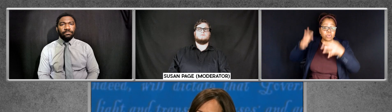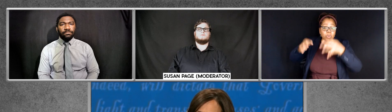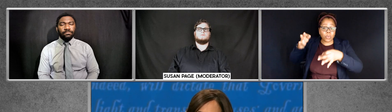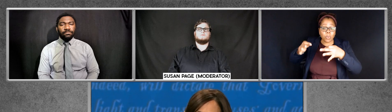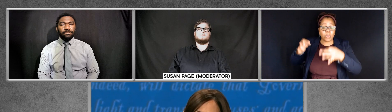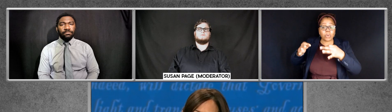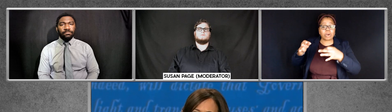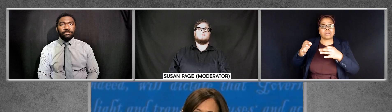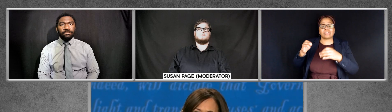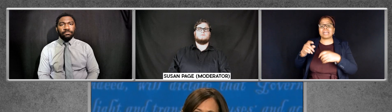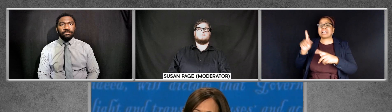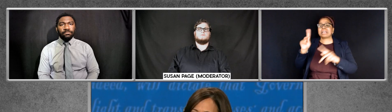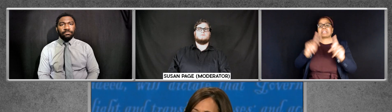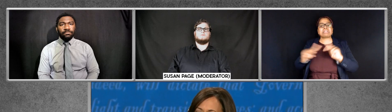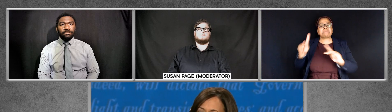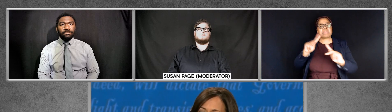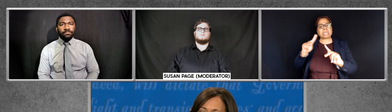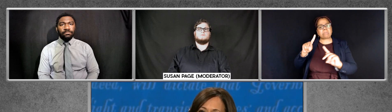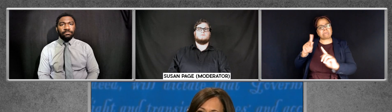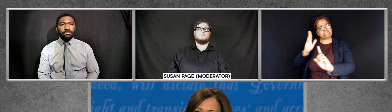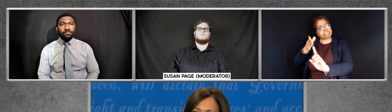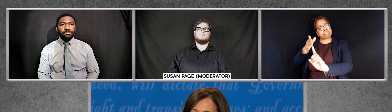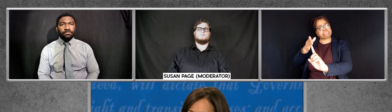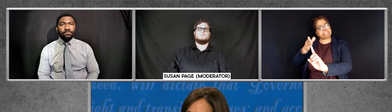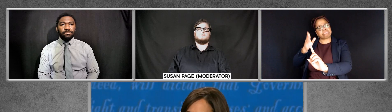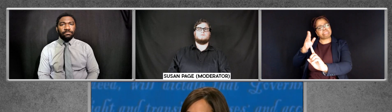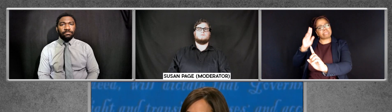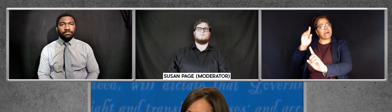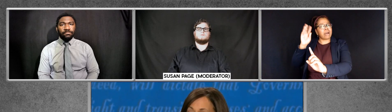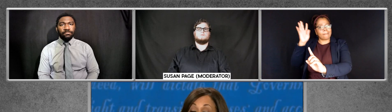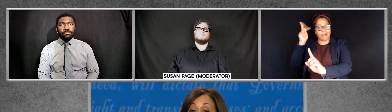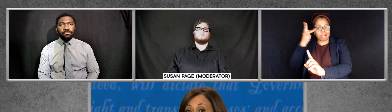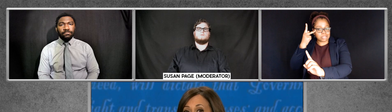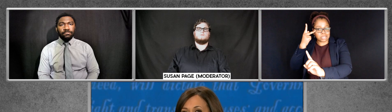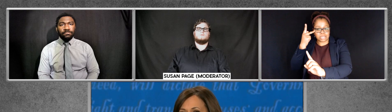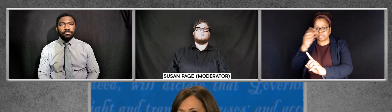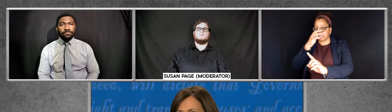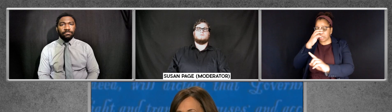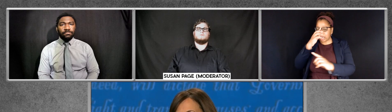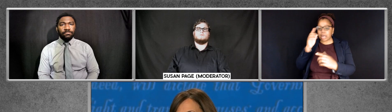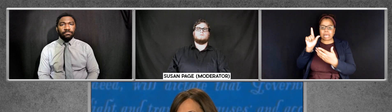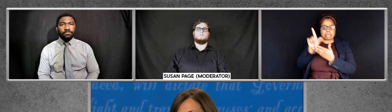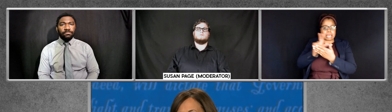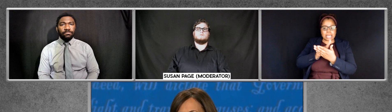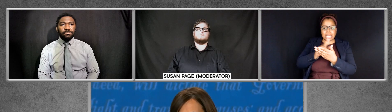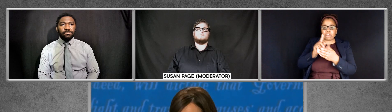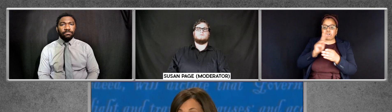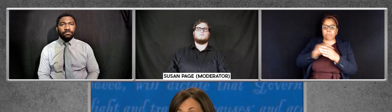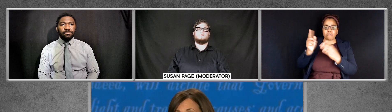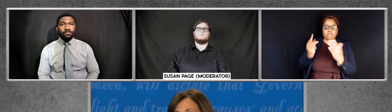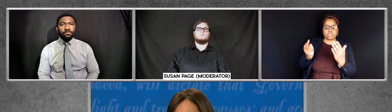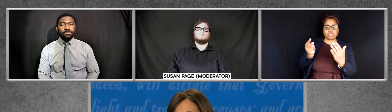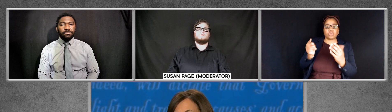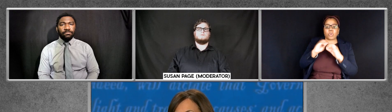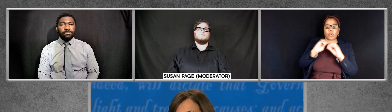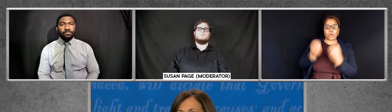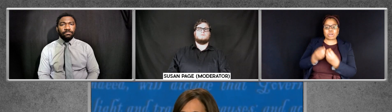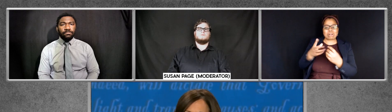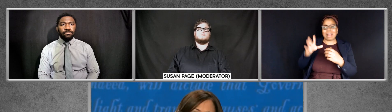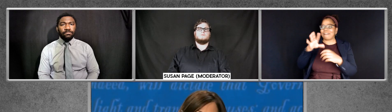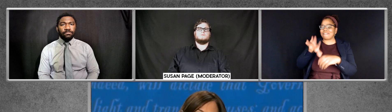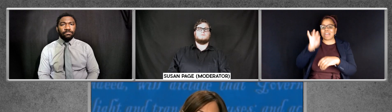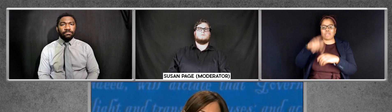are purely ideological, people who have been reviewed by legal professional organizations and found to have been not competent,